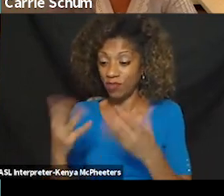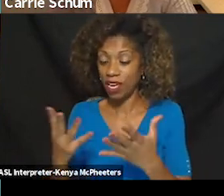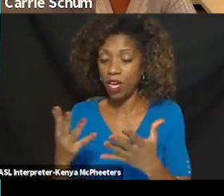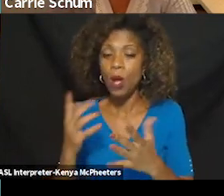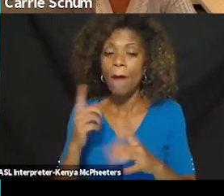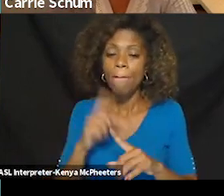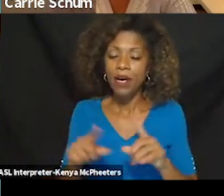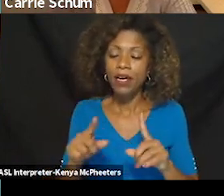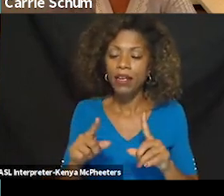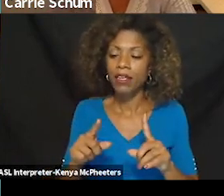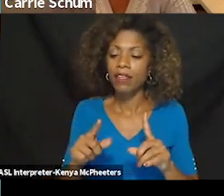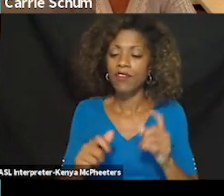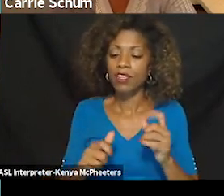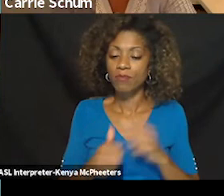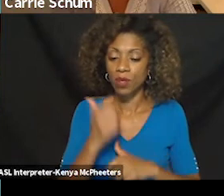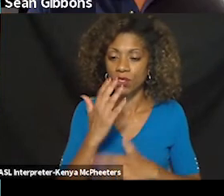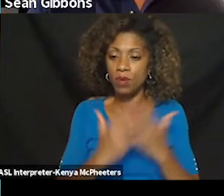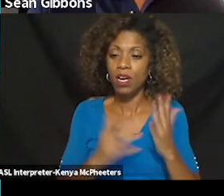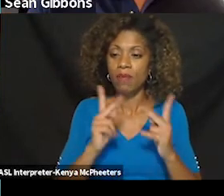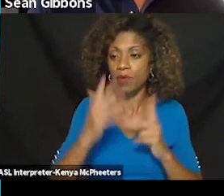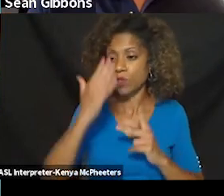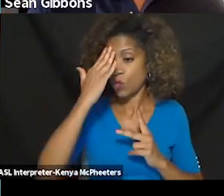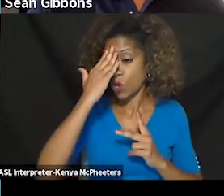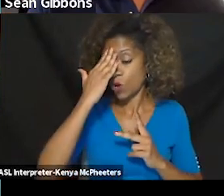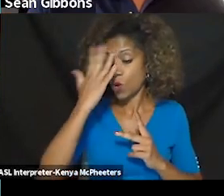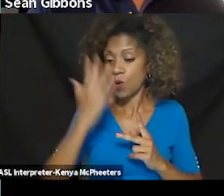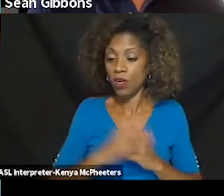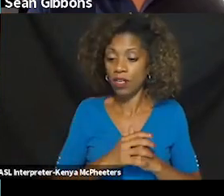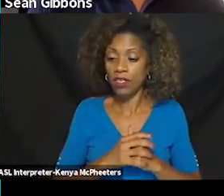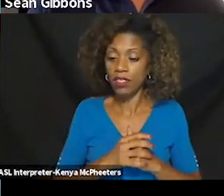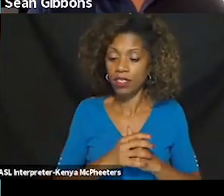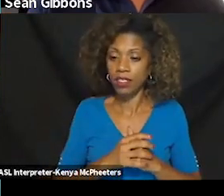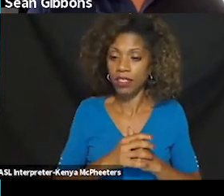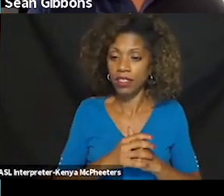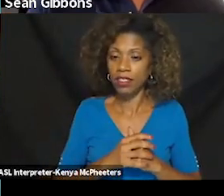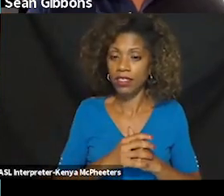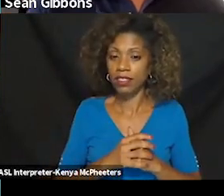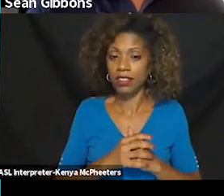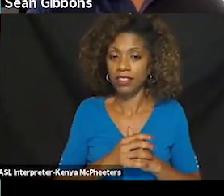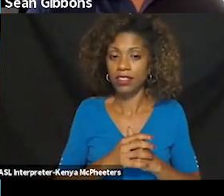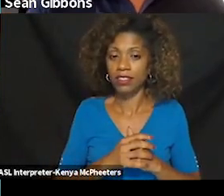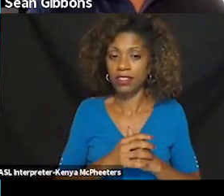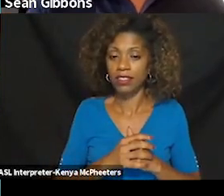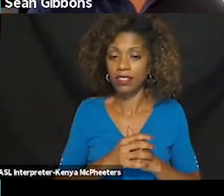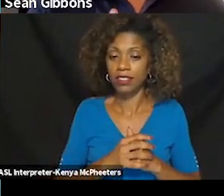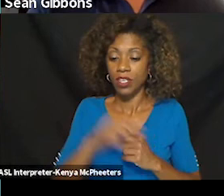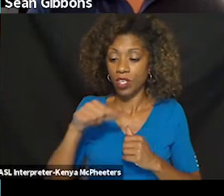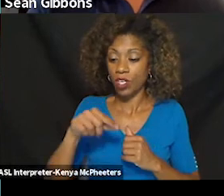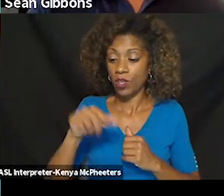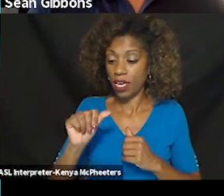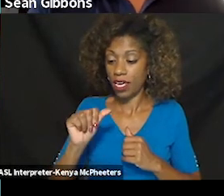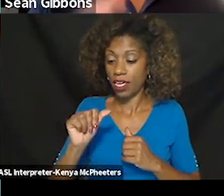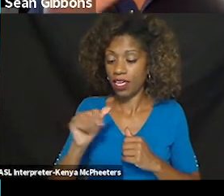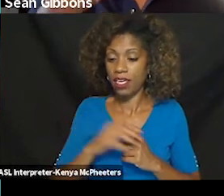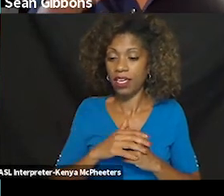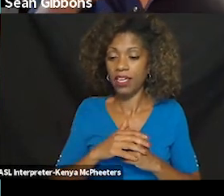it for all kinds of good reasons. All right, and gang, we have a little time to do Q&A here, I think, but there's no questions. So Kara, quick question for you